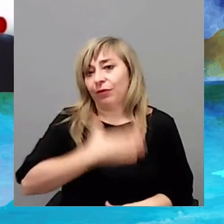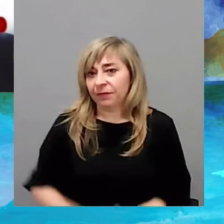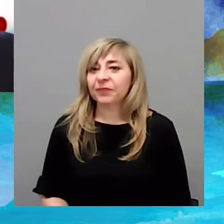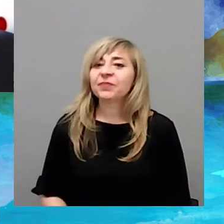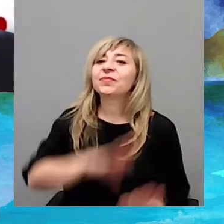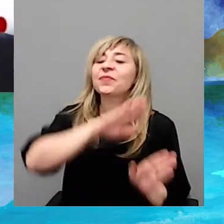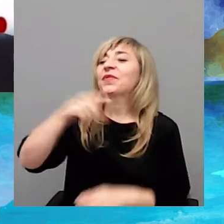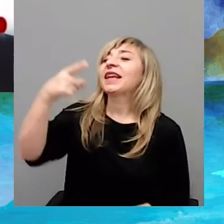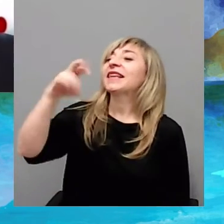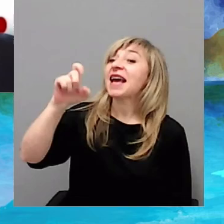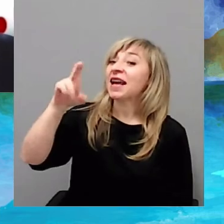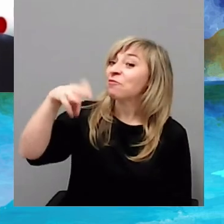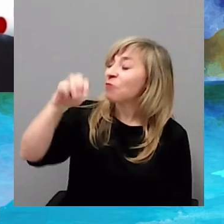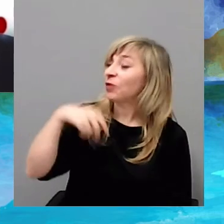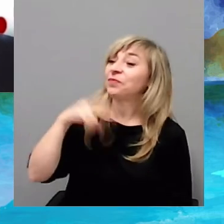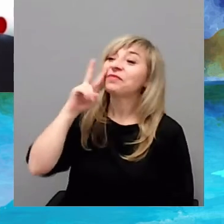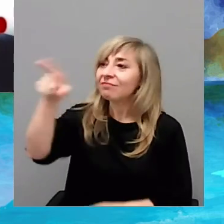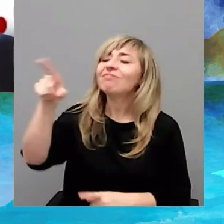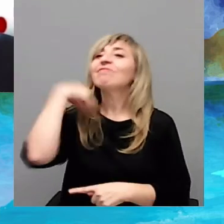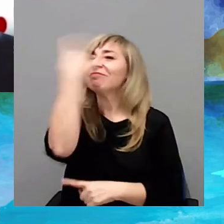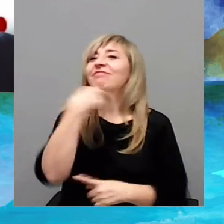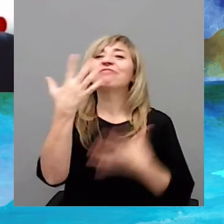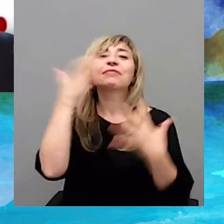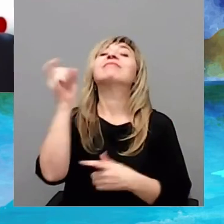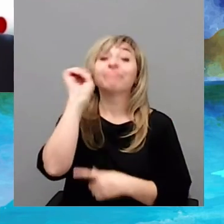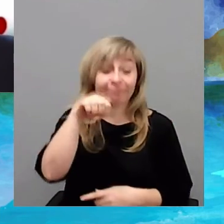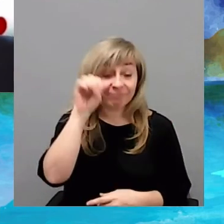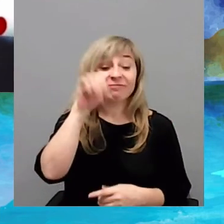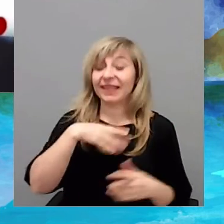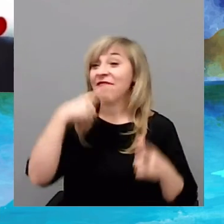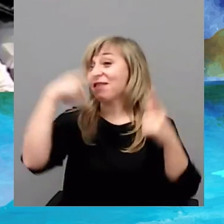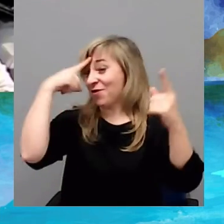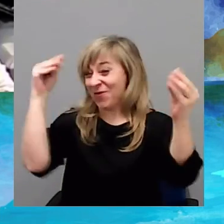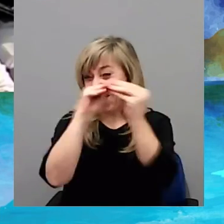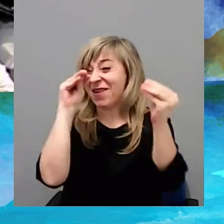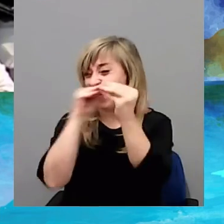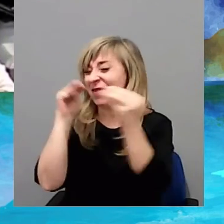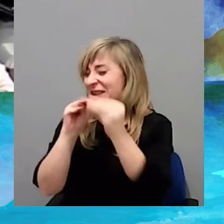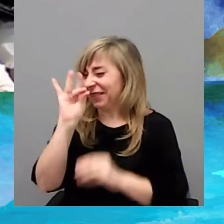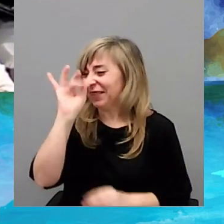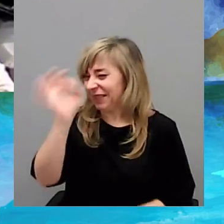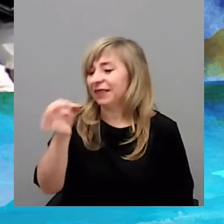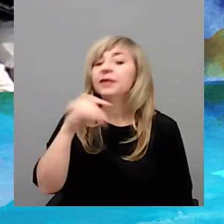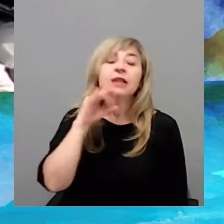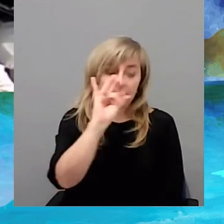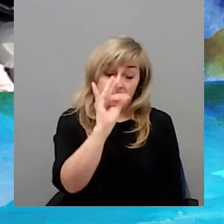Guillermo, as you were nodding, I assume you're having the same